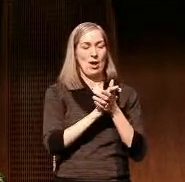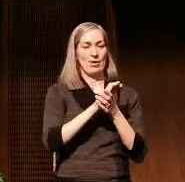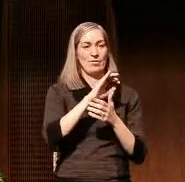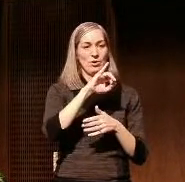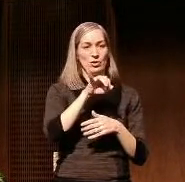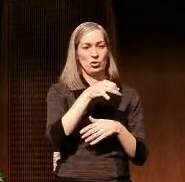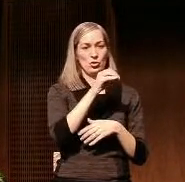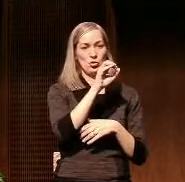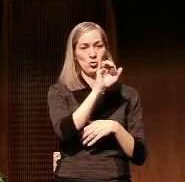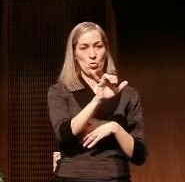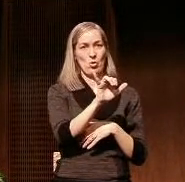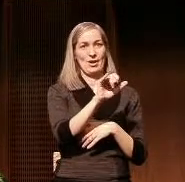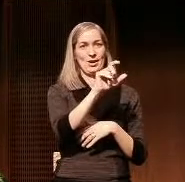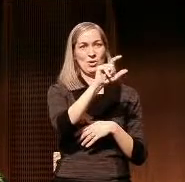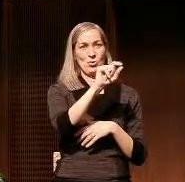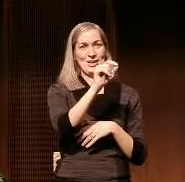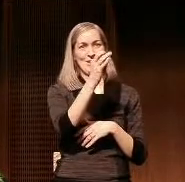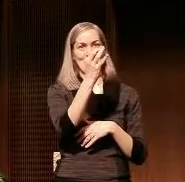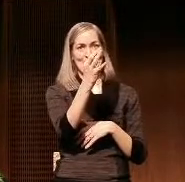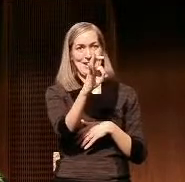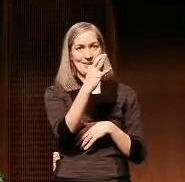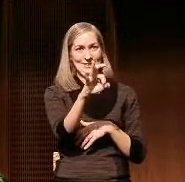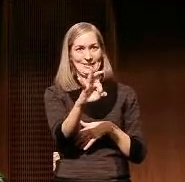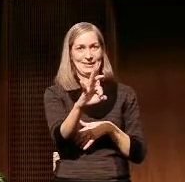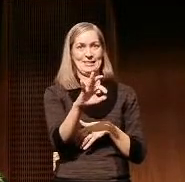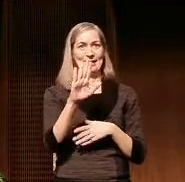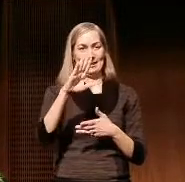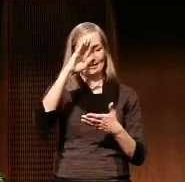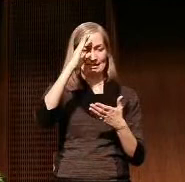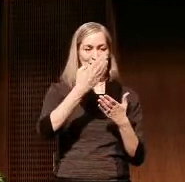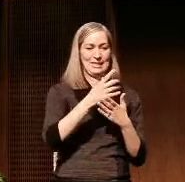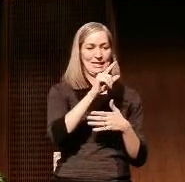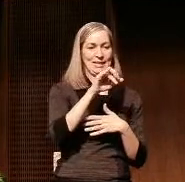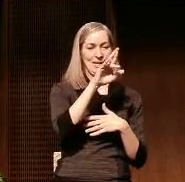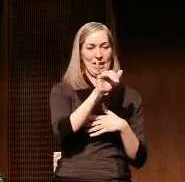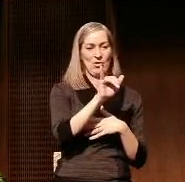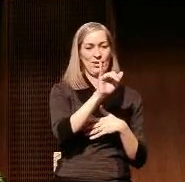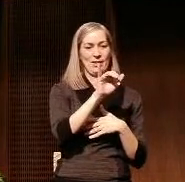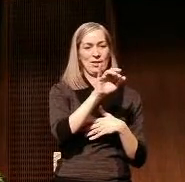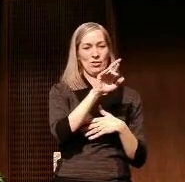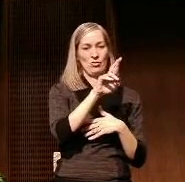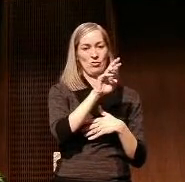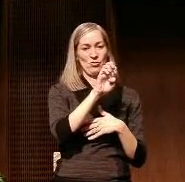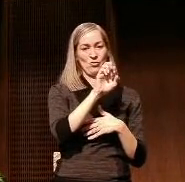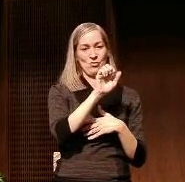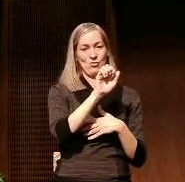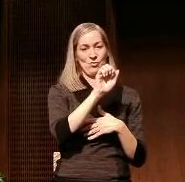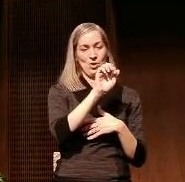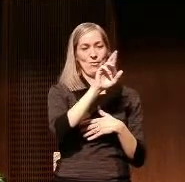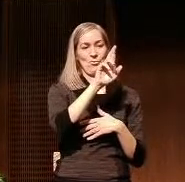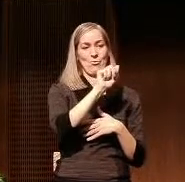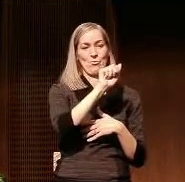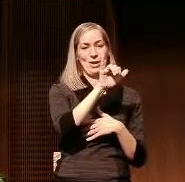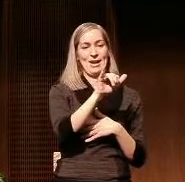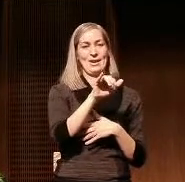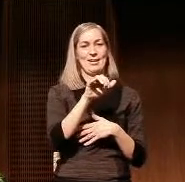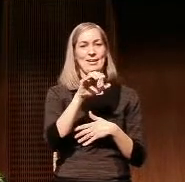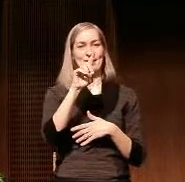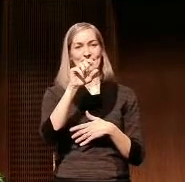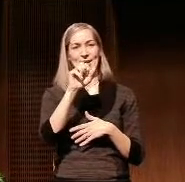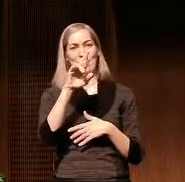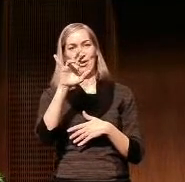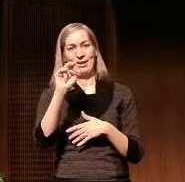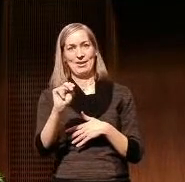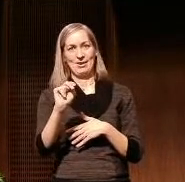in 2019, sons Gary Ray and David Len Yocham,